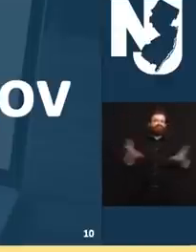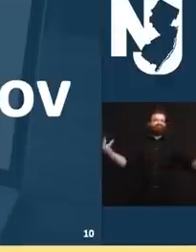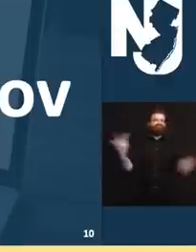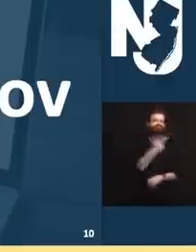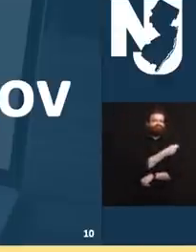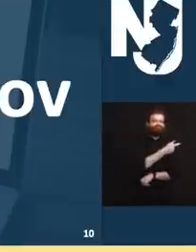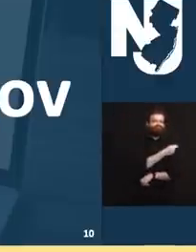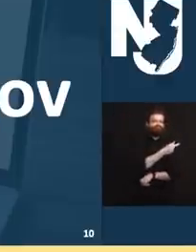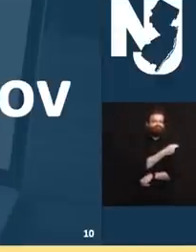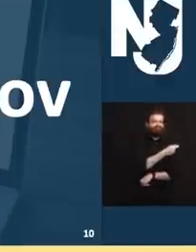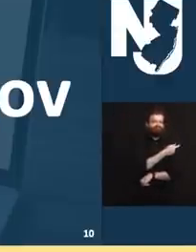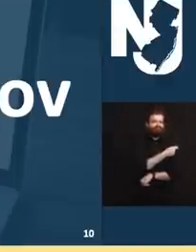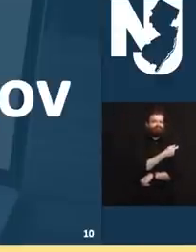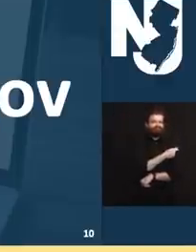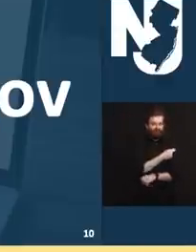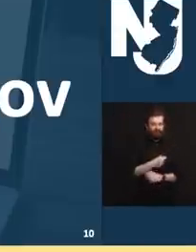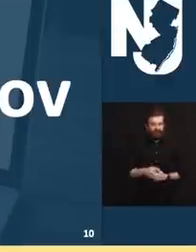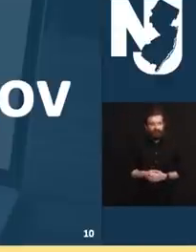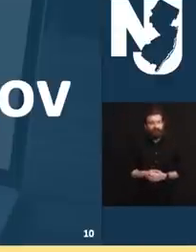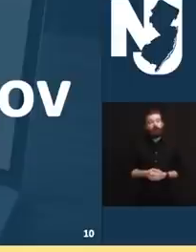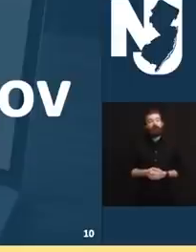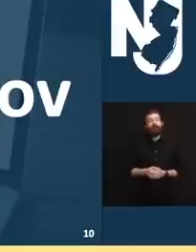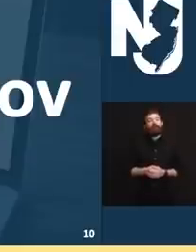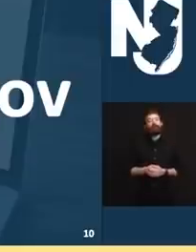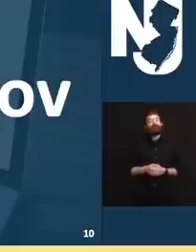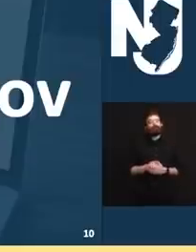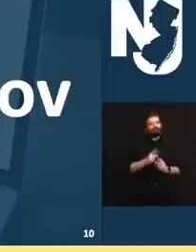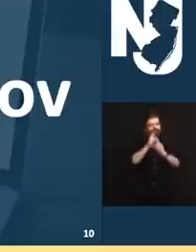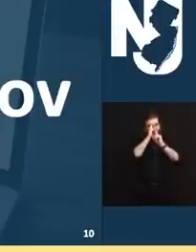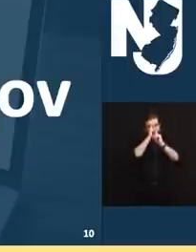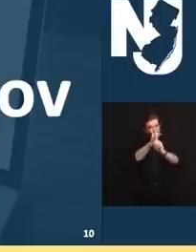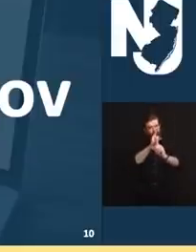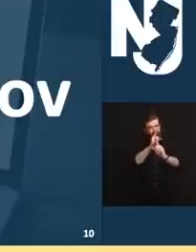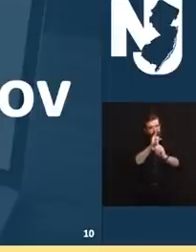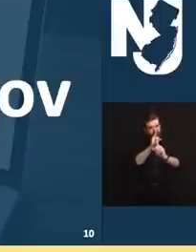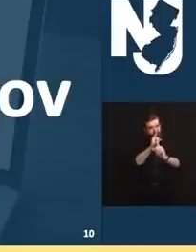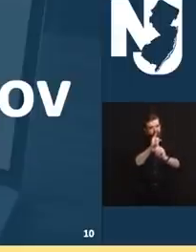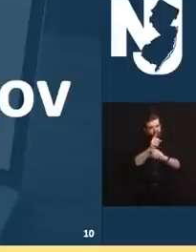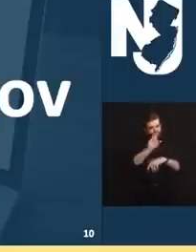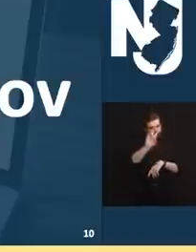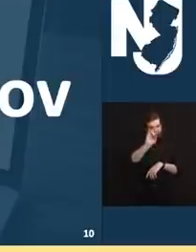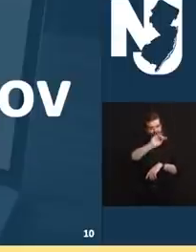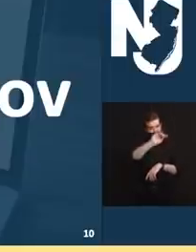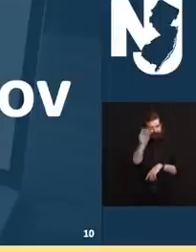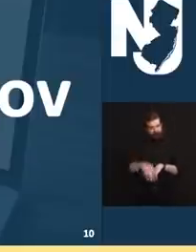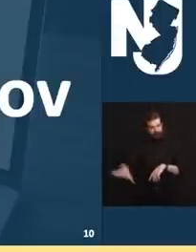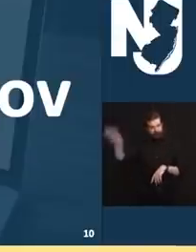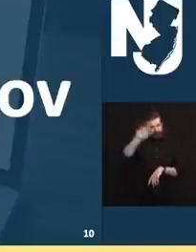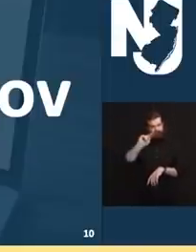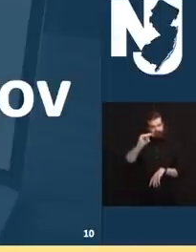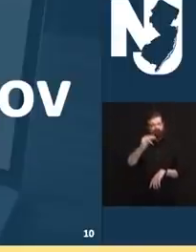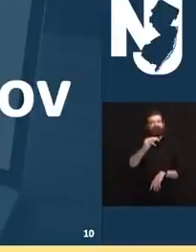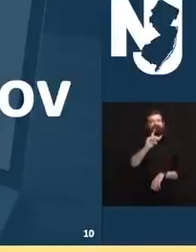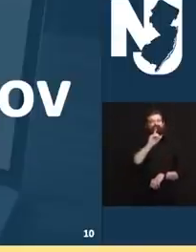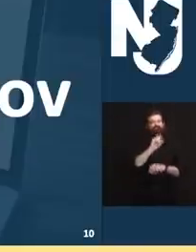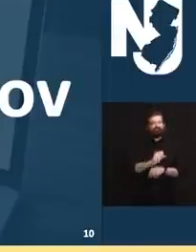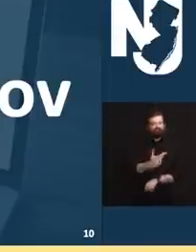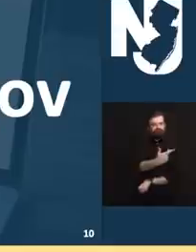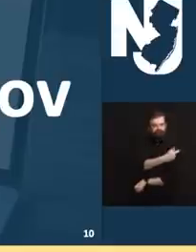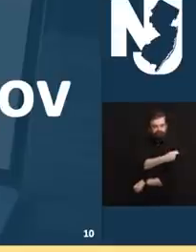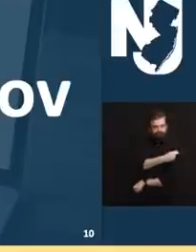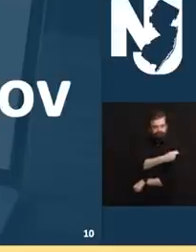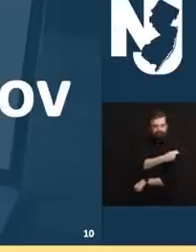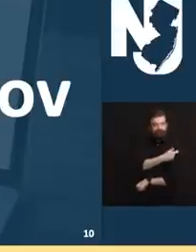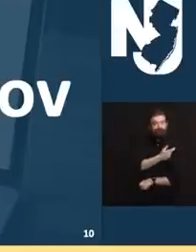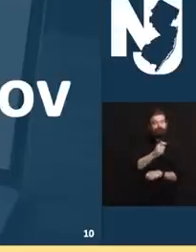70% level of vaccination we aspire to will take time. It will take, in fact, months. It will take a concerted